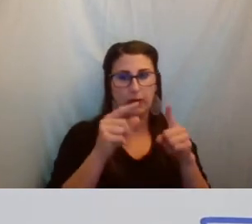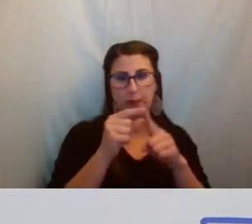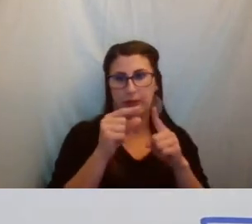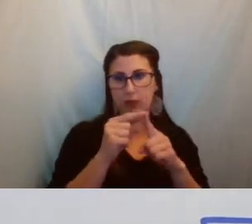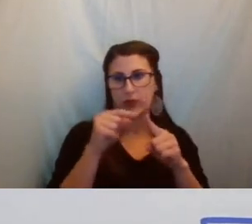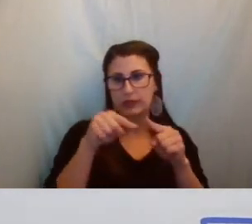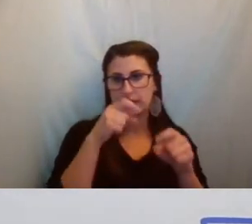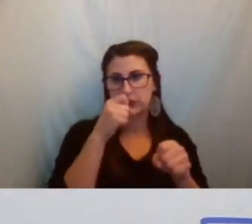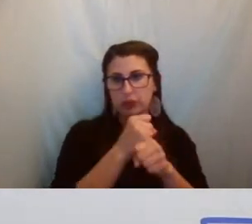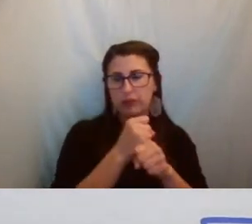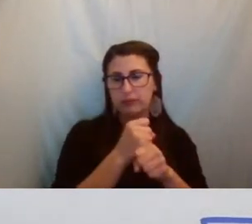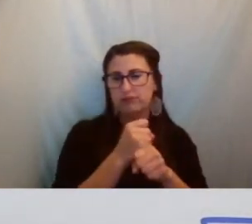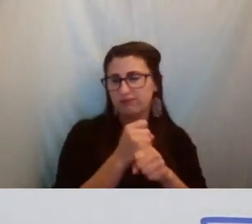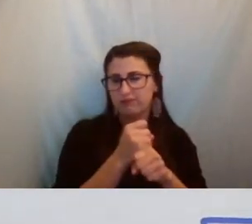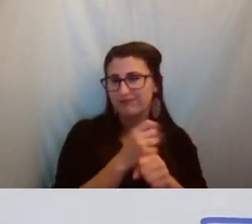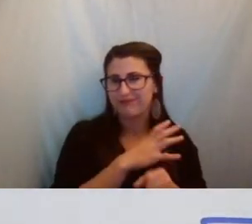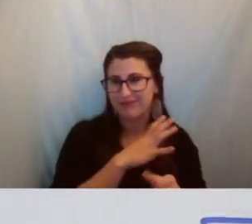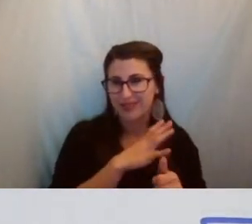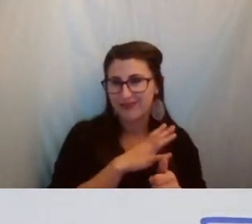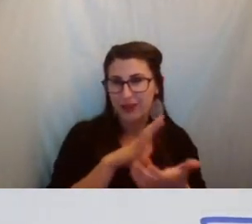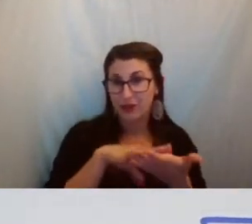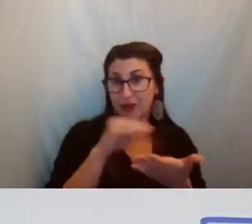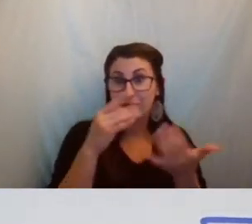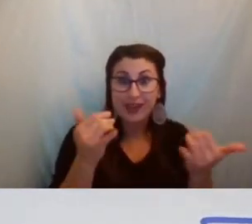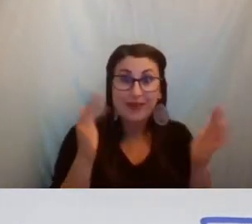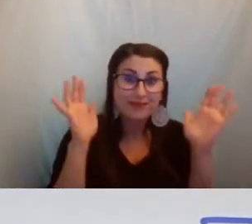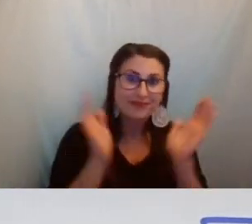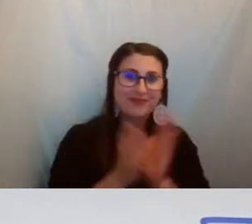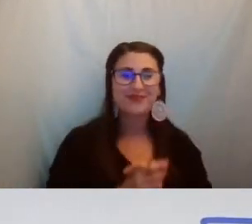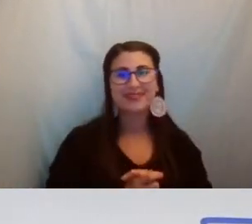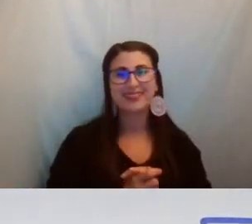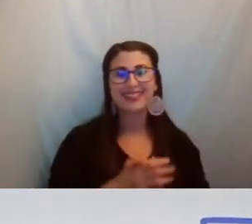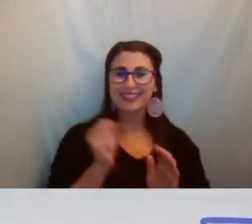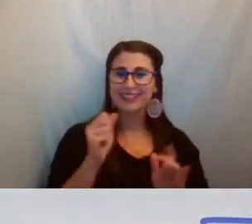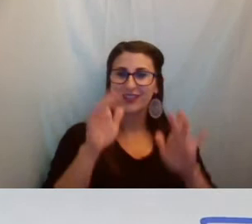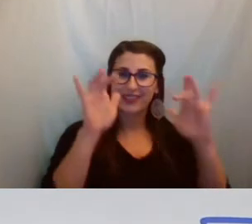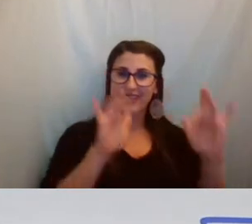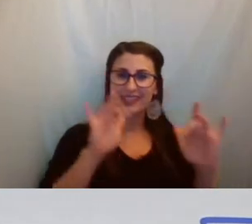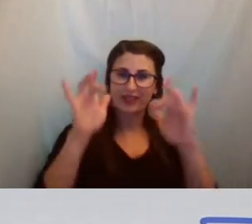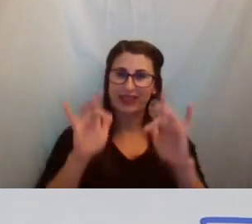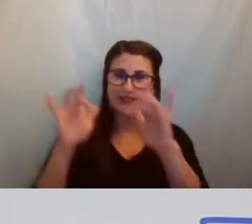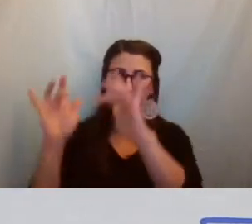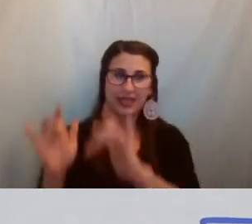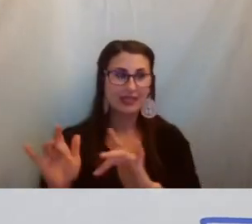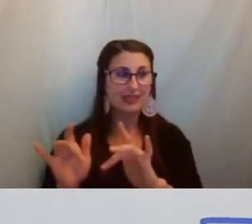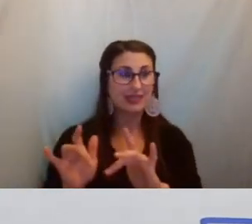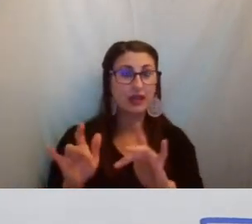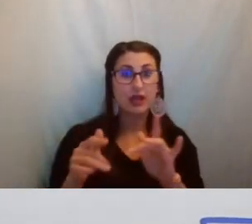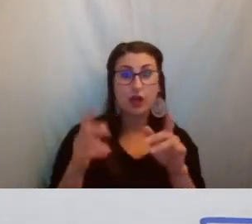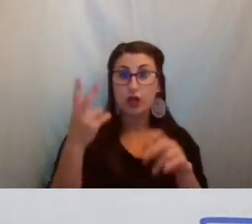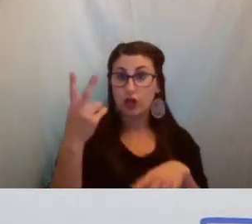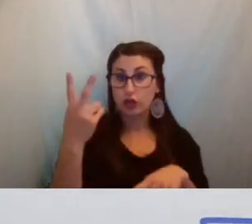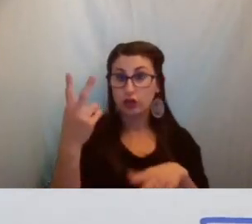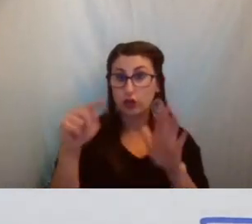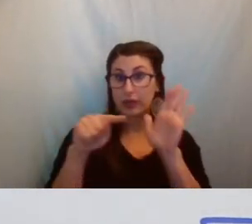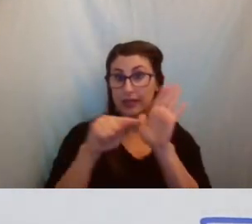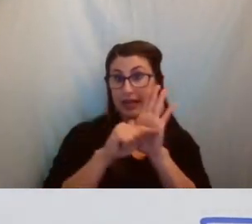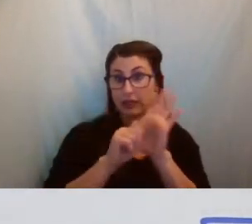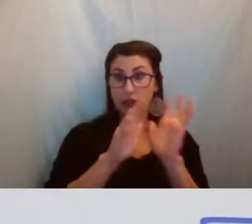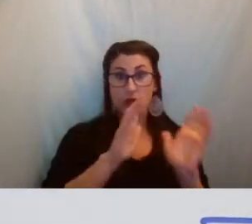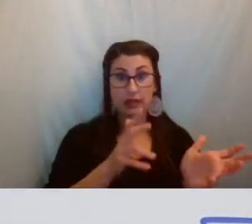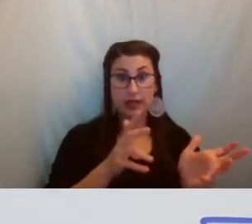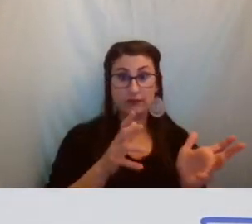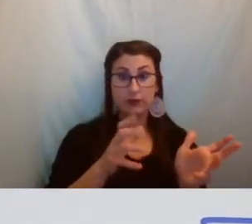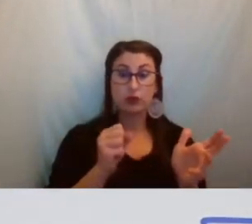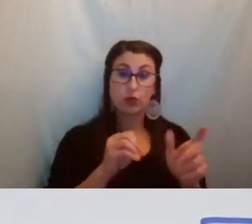were learning it this year, but that's okay. You're learning it now. Alright, so cancel, cancel, cancel. We're left with 2 negatives,